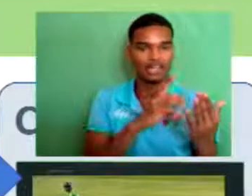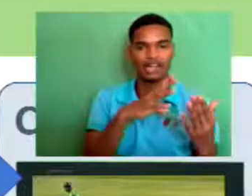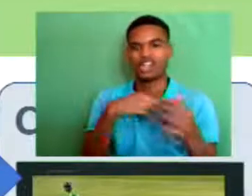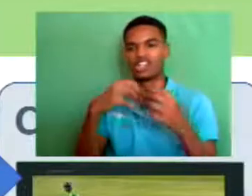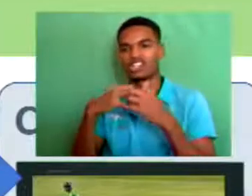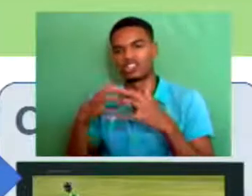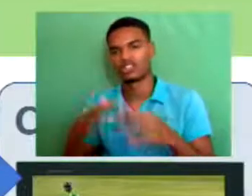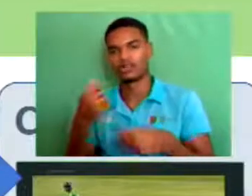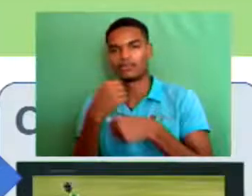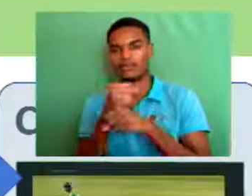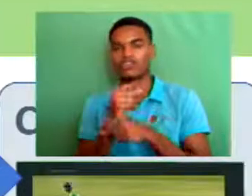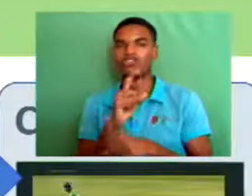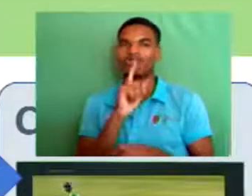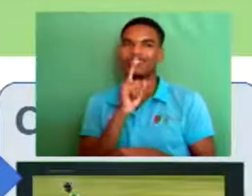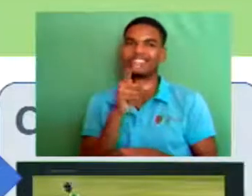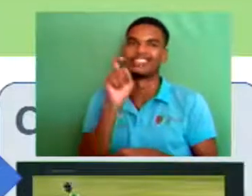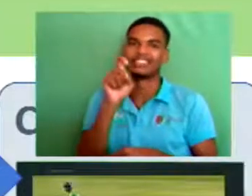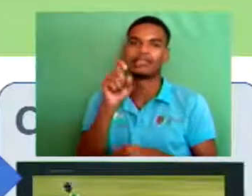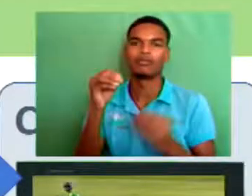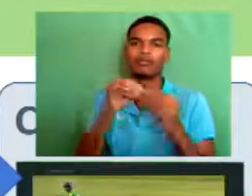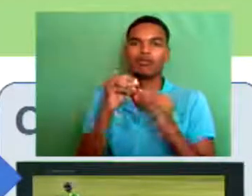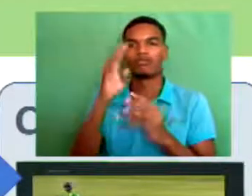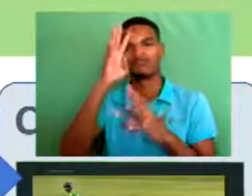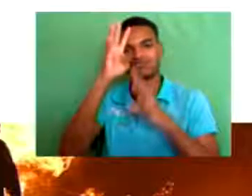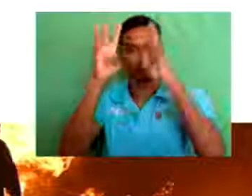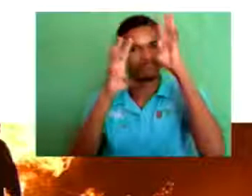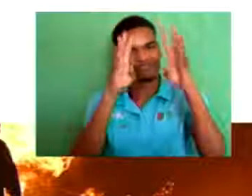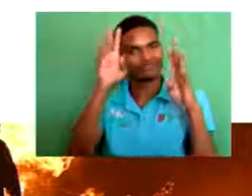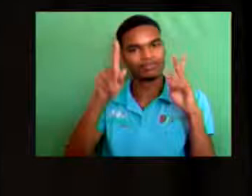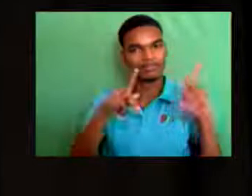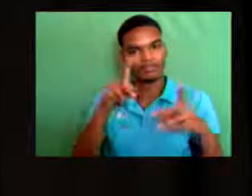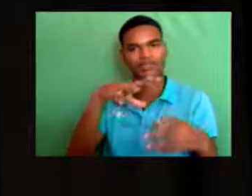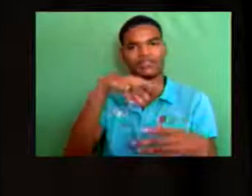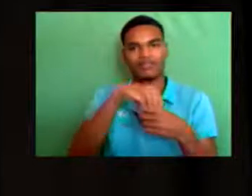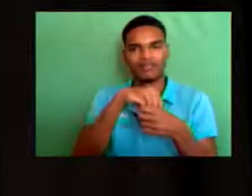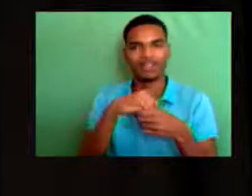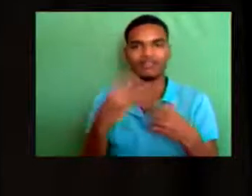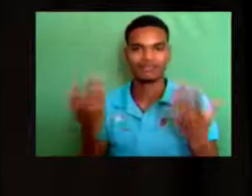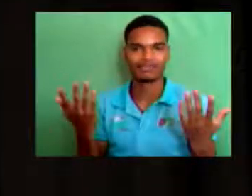You're going to want to get some creative design people involved in this.